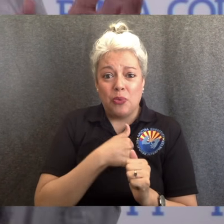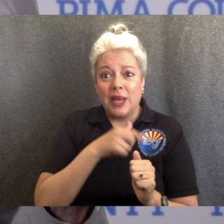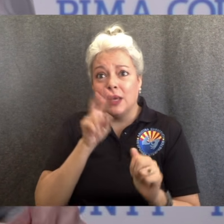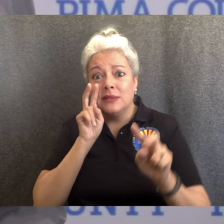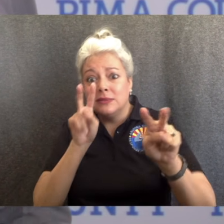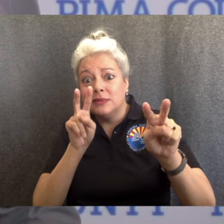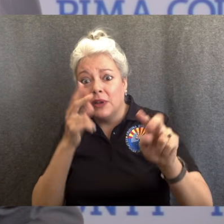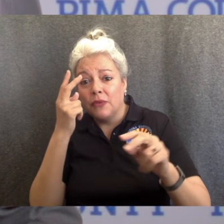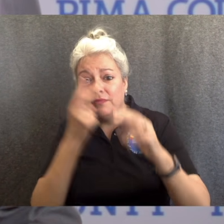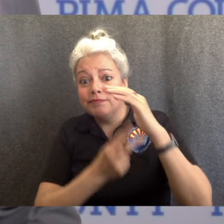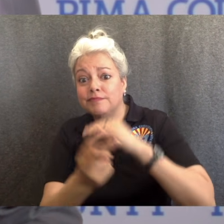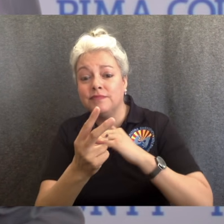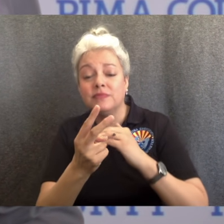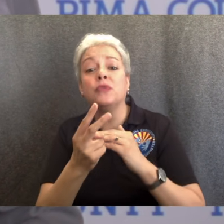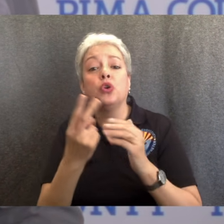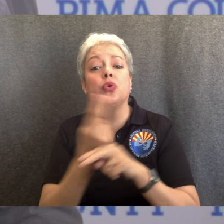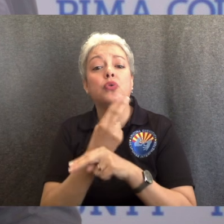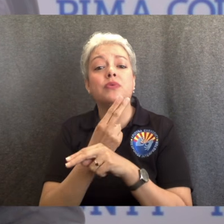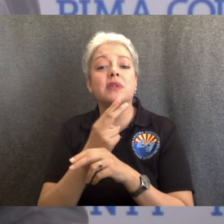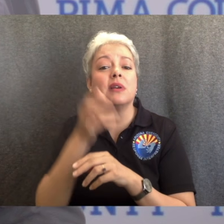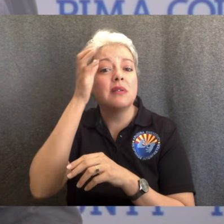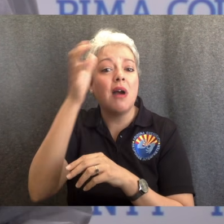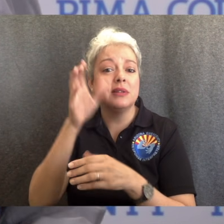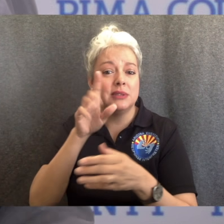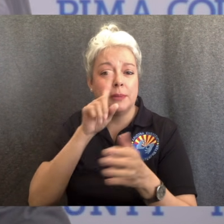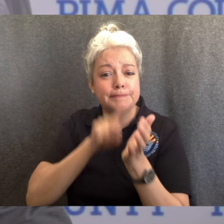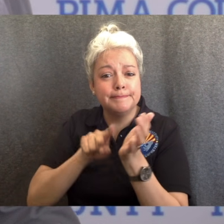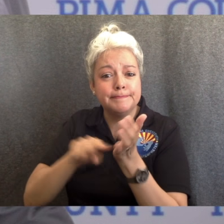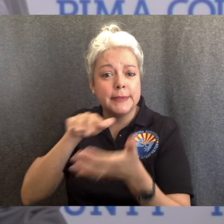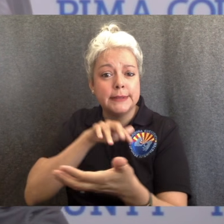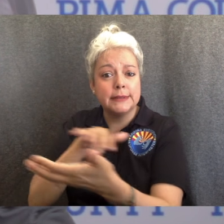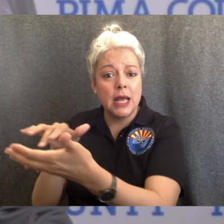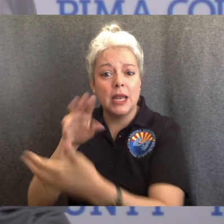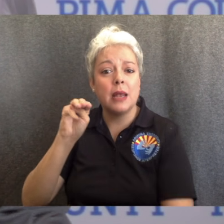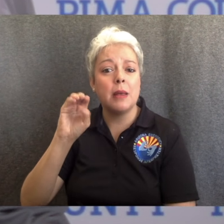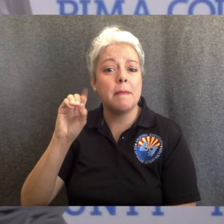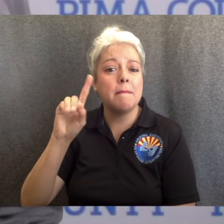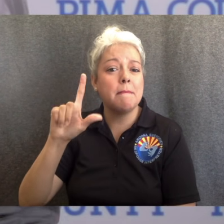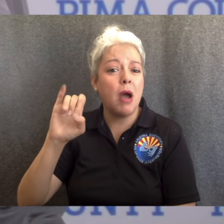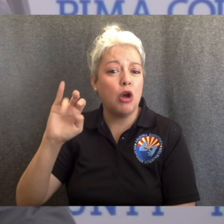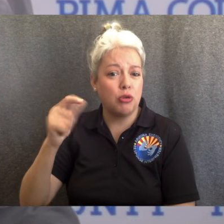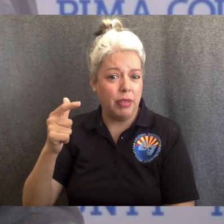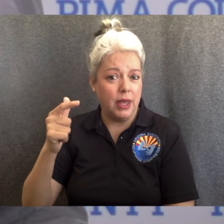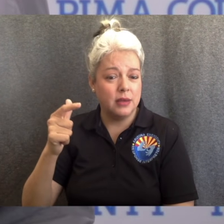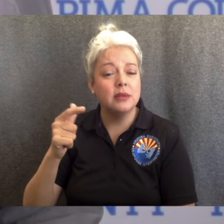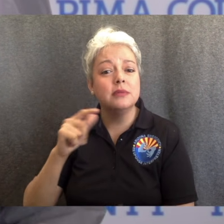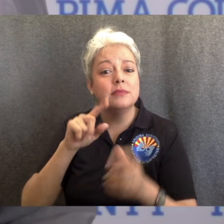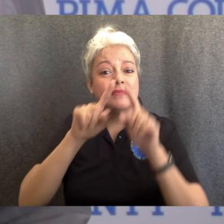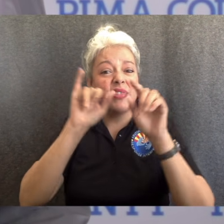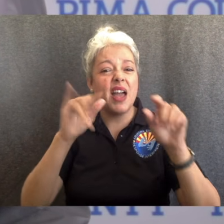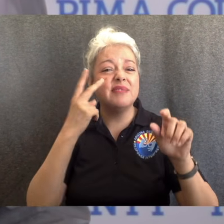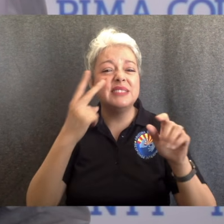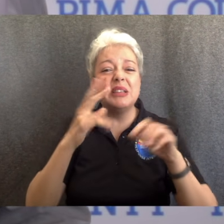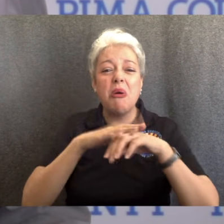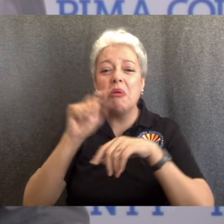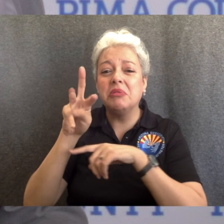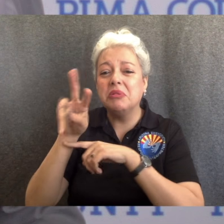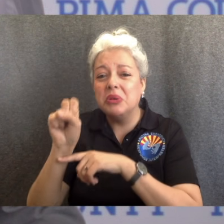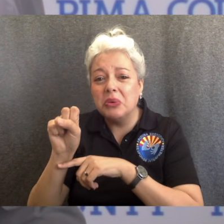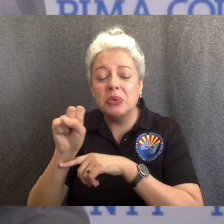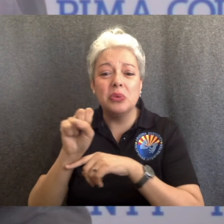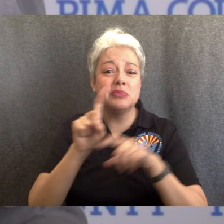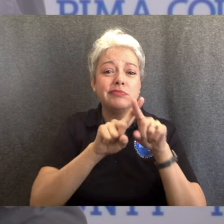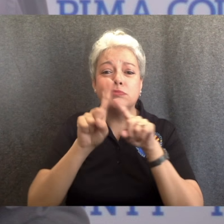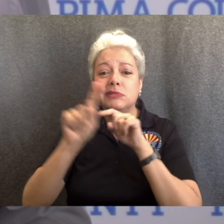guide our decisions going forward. You've all seen those, those are those curves that you've seen in the news,